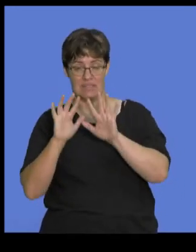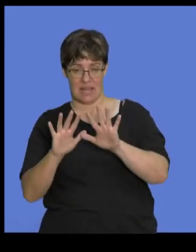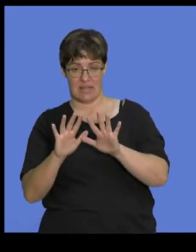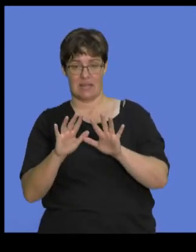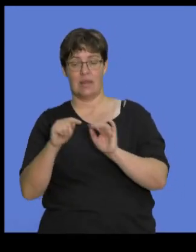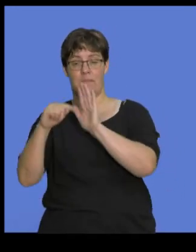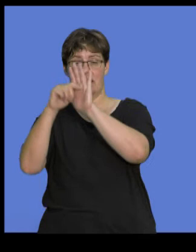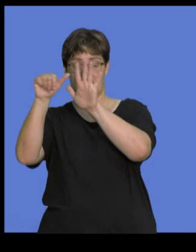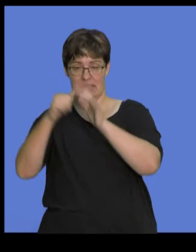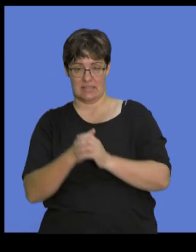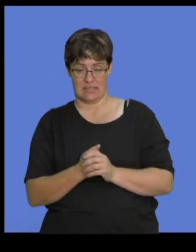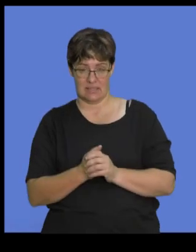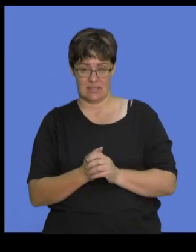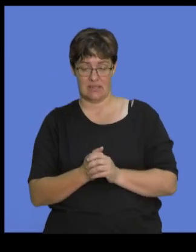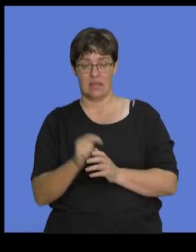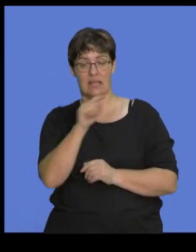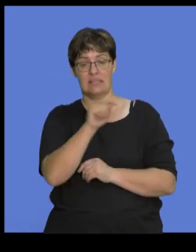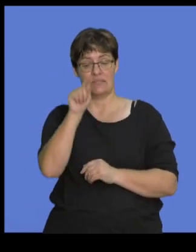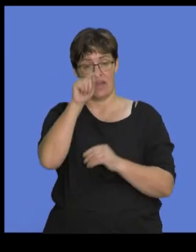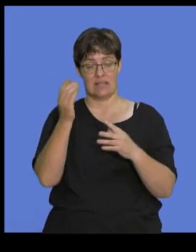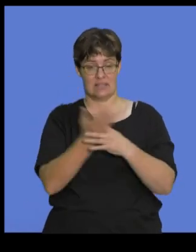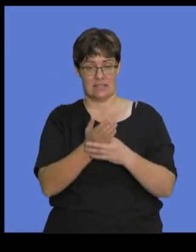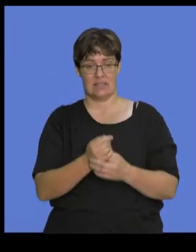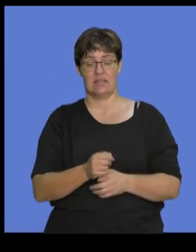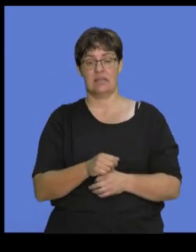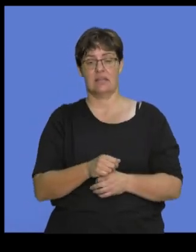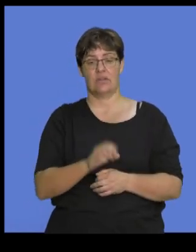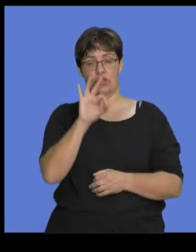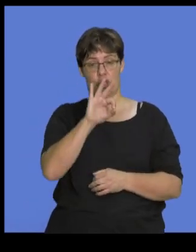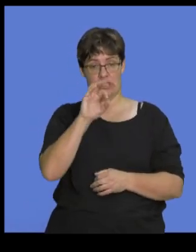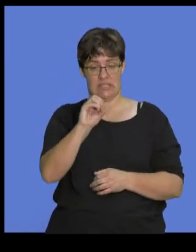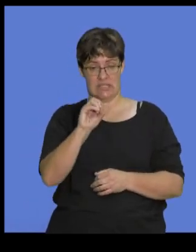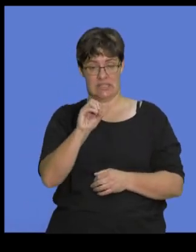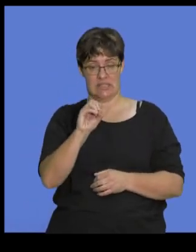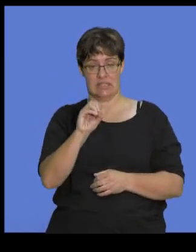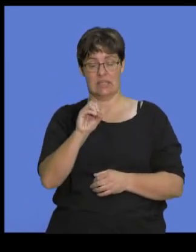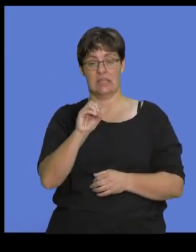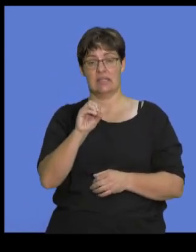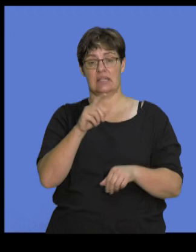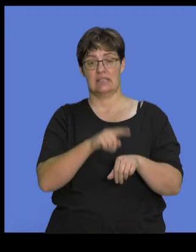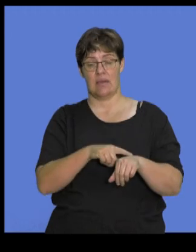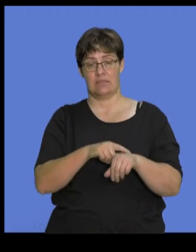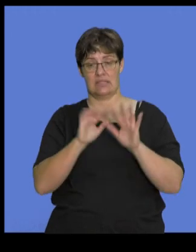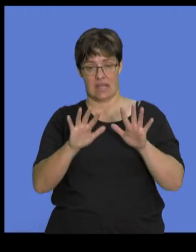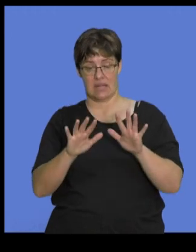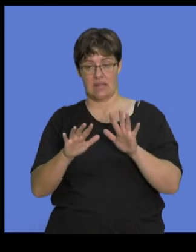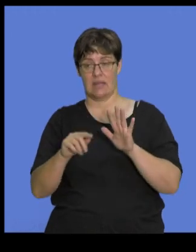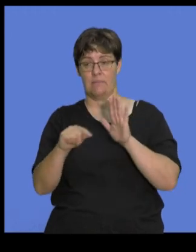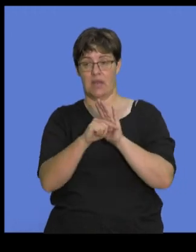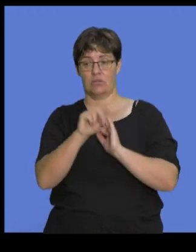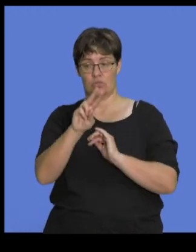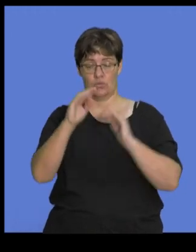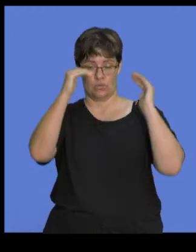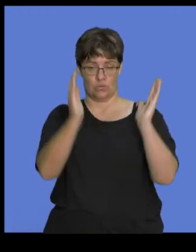10 exponent negative 6, that's the microcoulomb, divided by 30 times 10 exponent negative